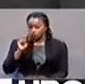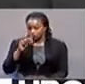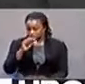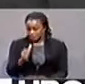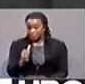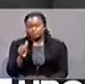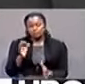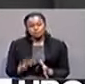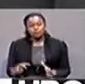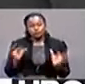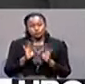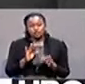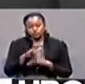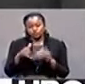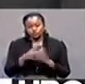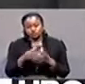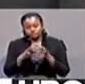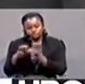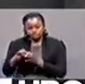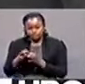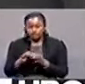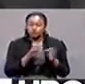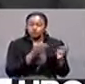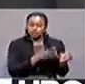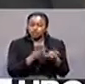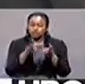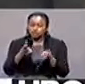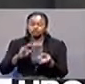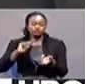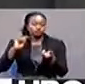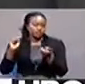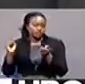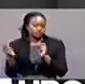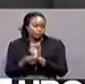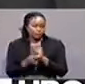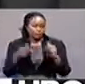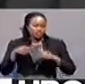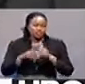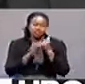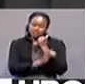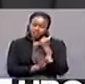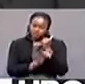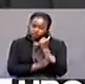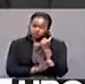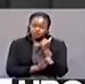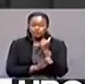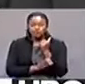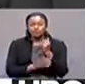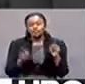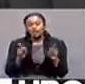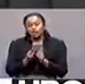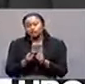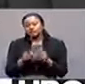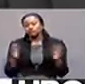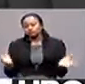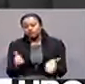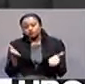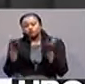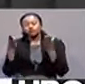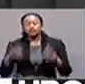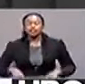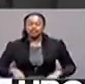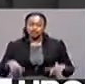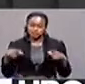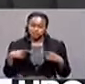join in the struggle to transform our country to improving